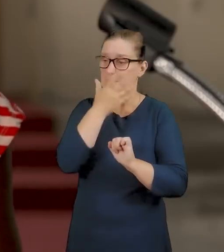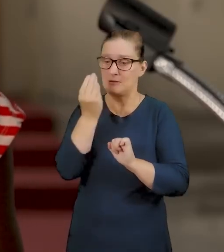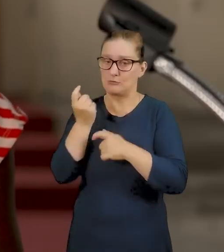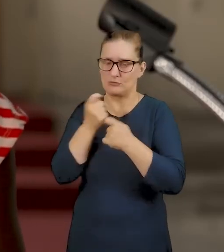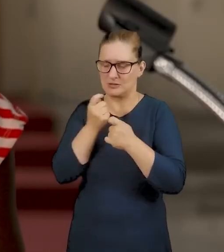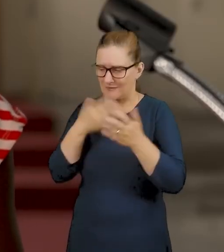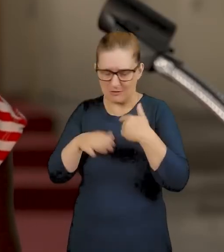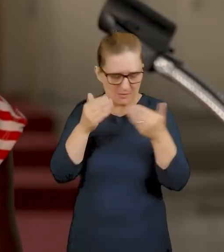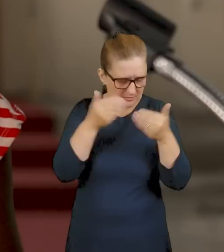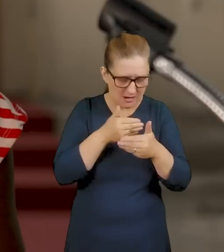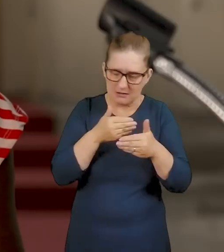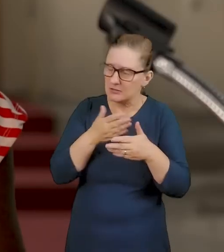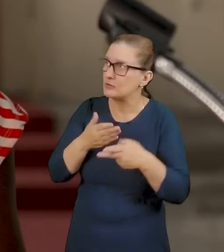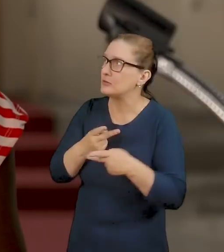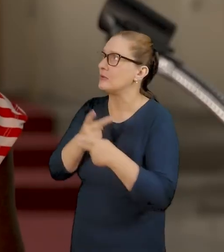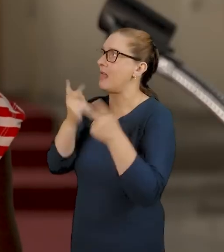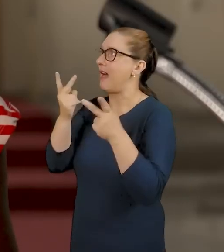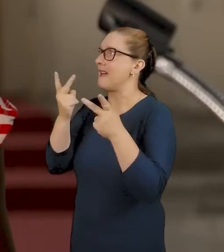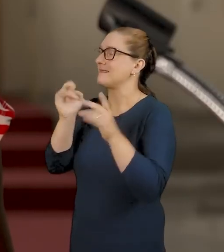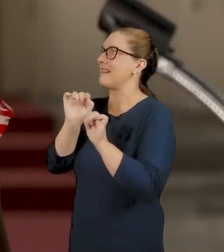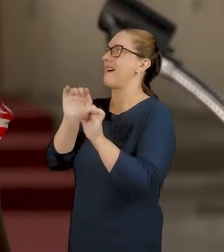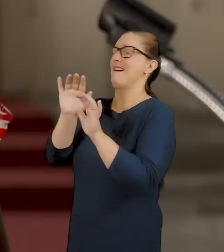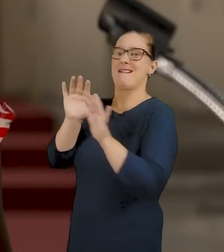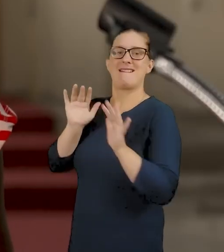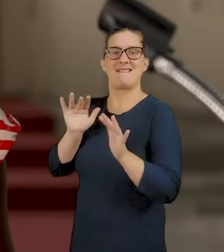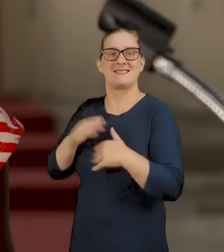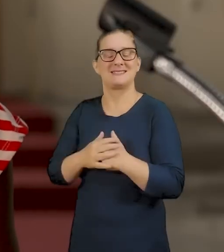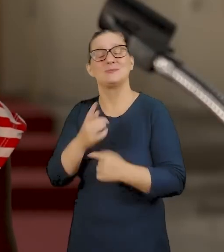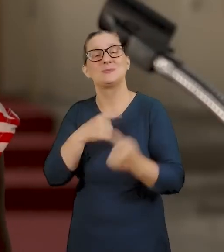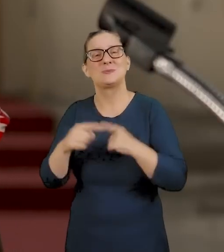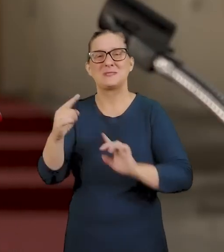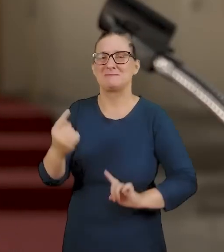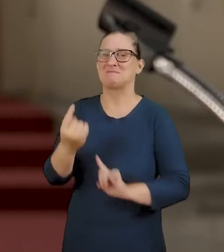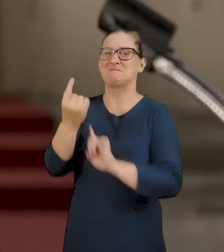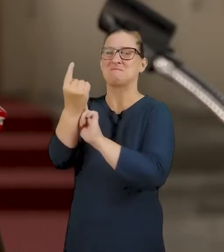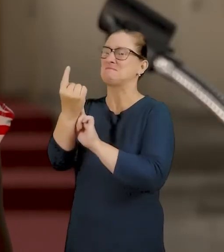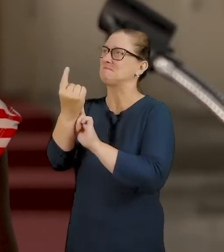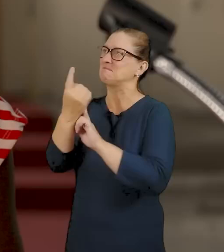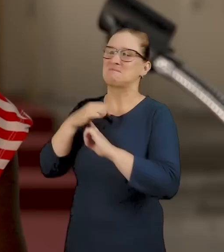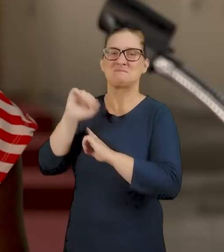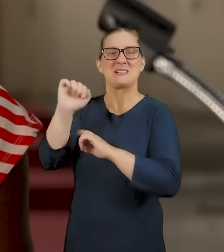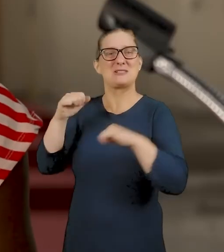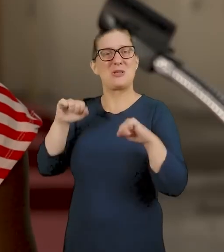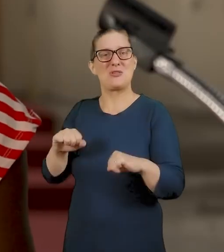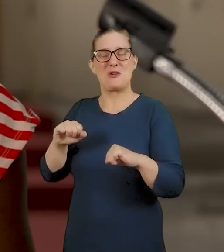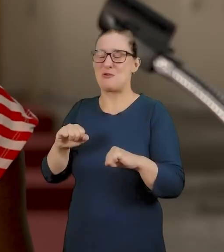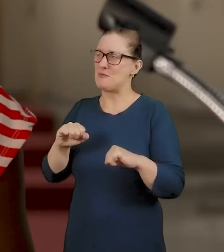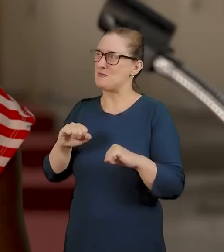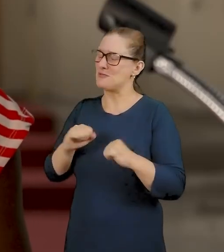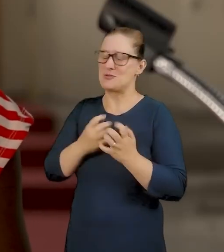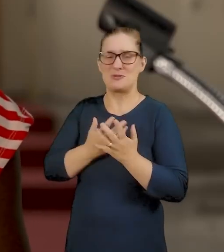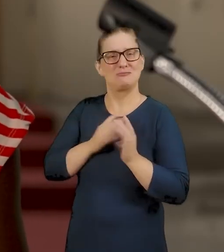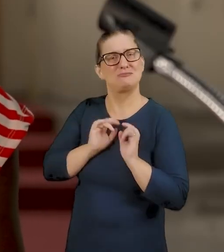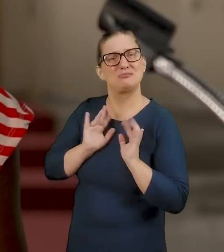Spirit, has brought us out of darkness to live in his marvellous light. We stand before the throne